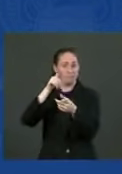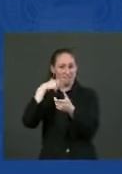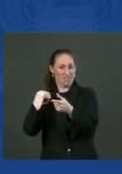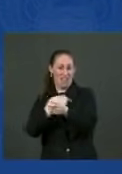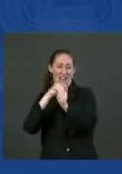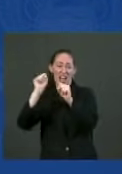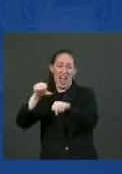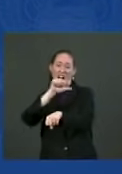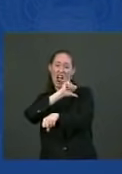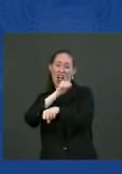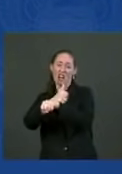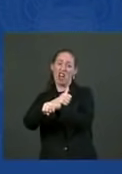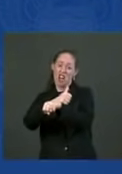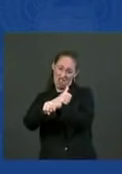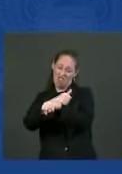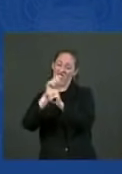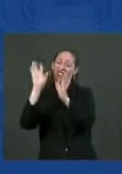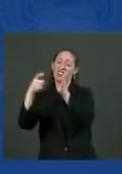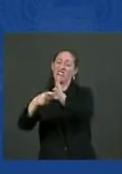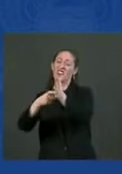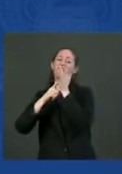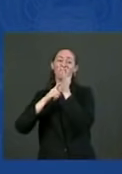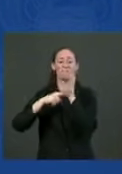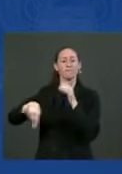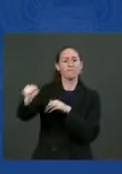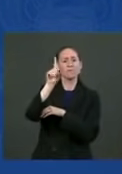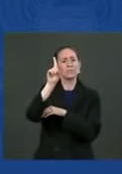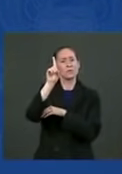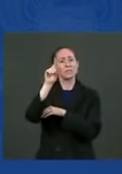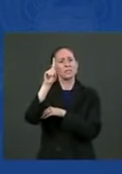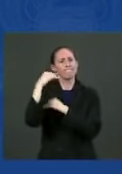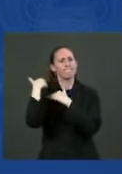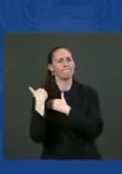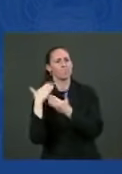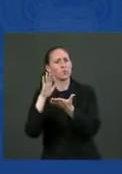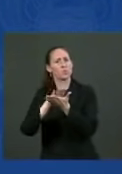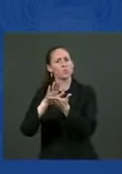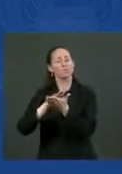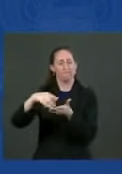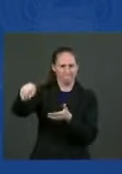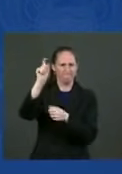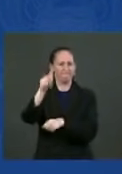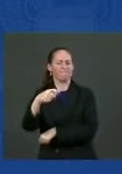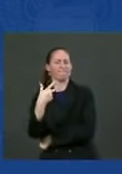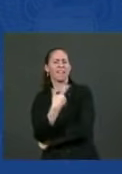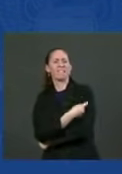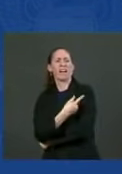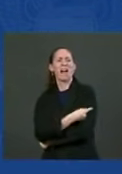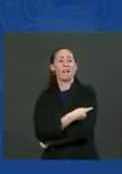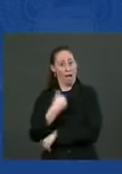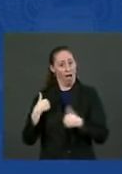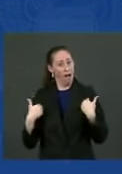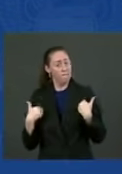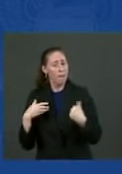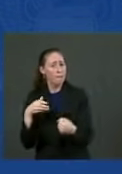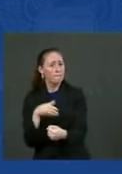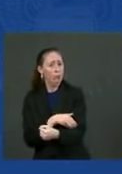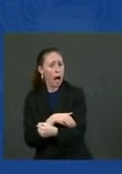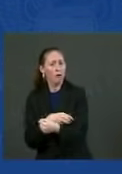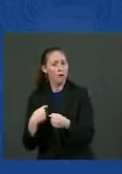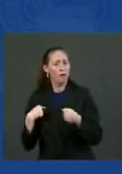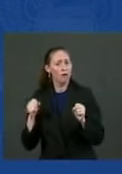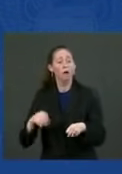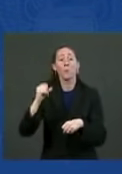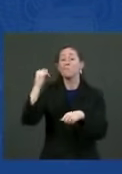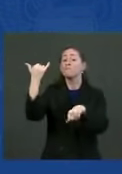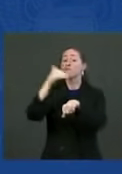in the Interior Department, to get vaccinated. That's authority I possess. Tonight, I'm announcing that